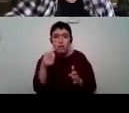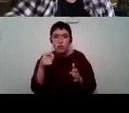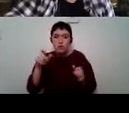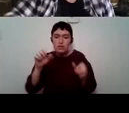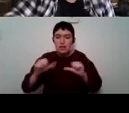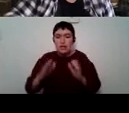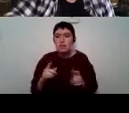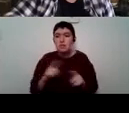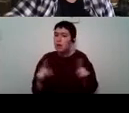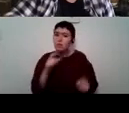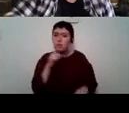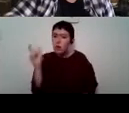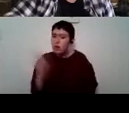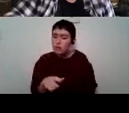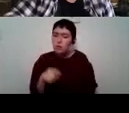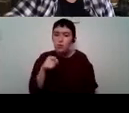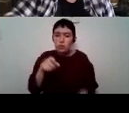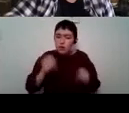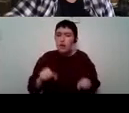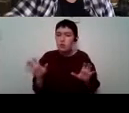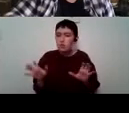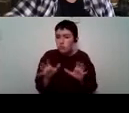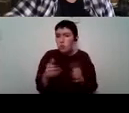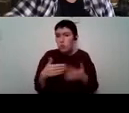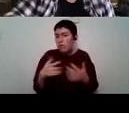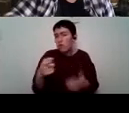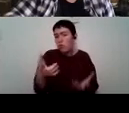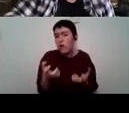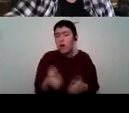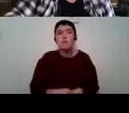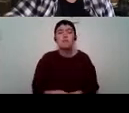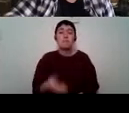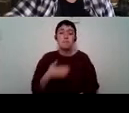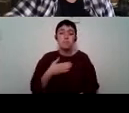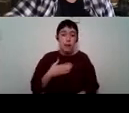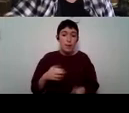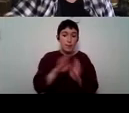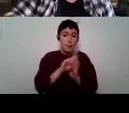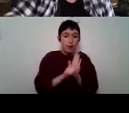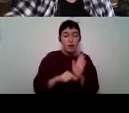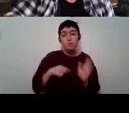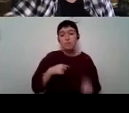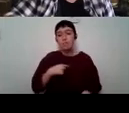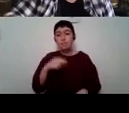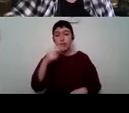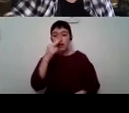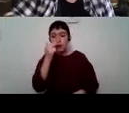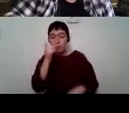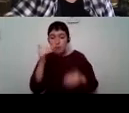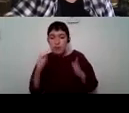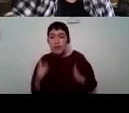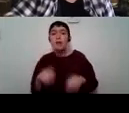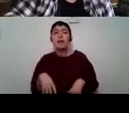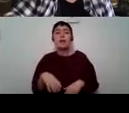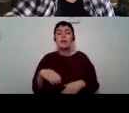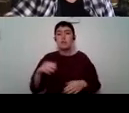want. I also come from a background of doing comedy and performance, so you can combine things that you love. But how the heck did I